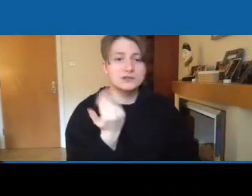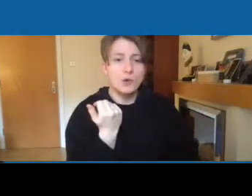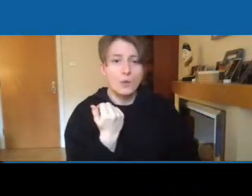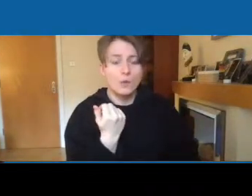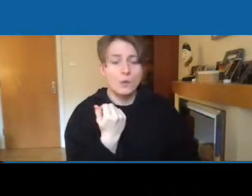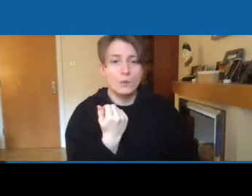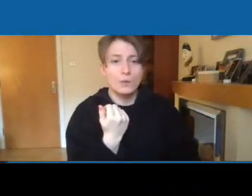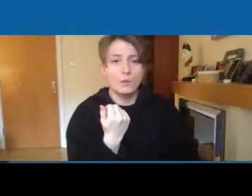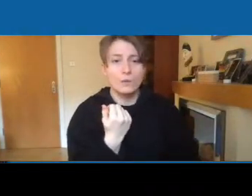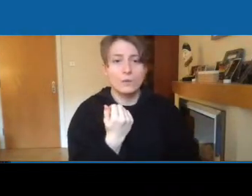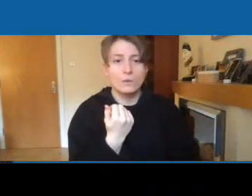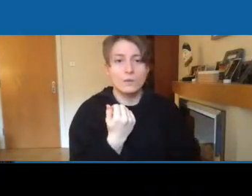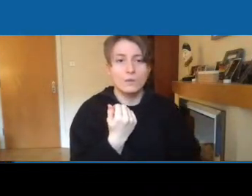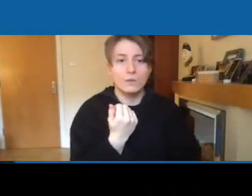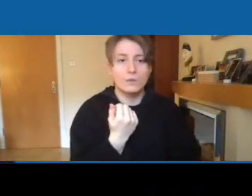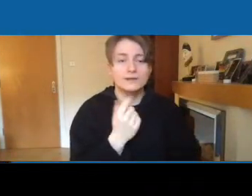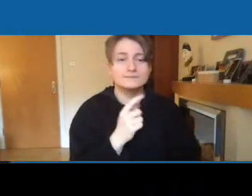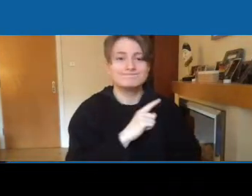the